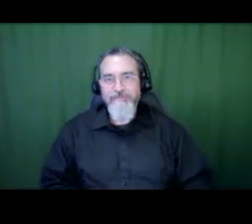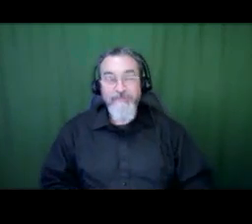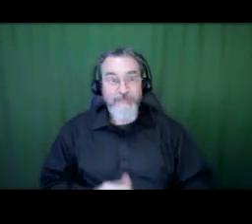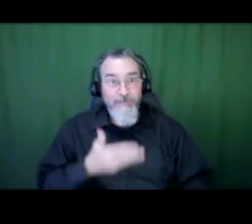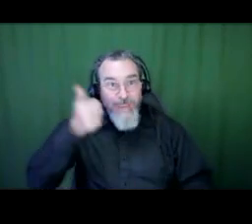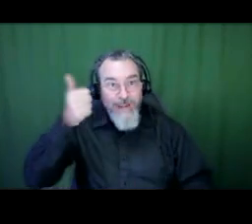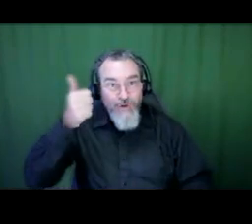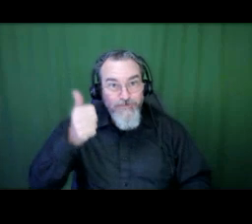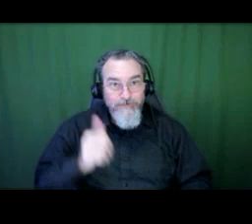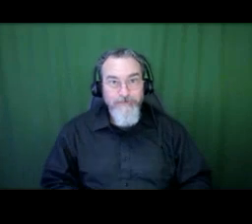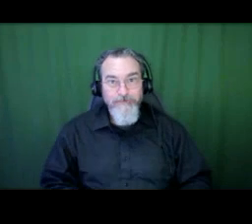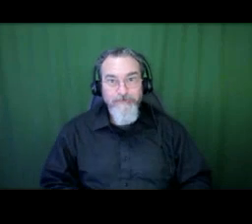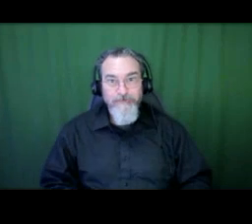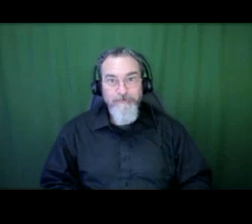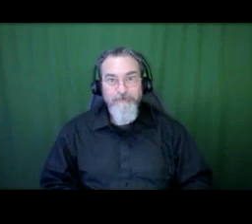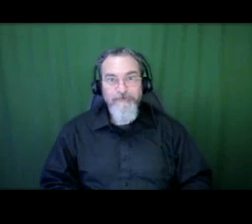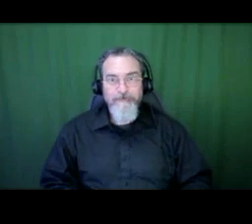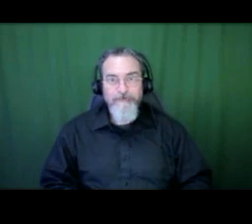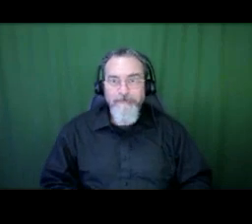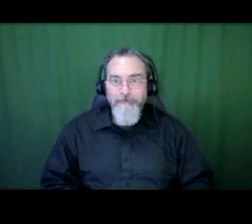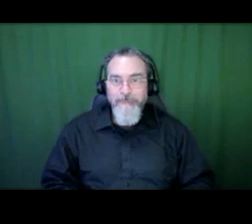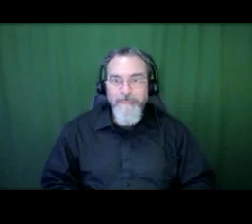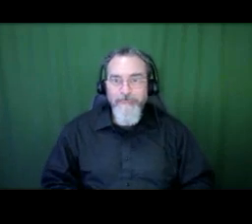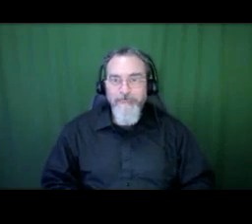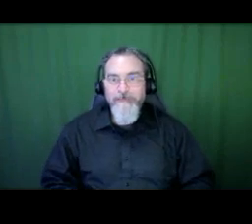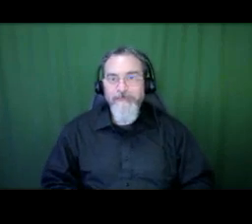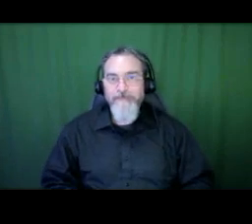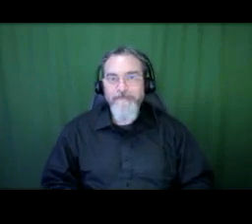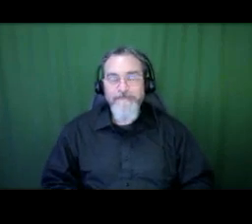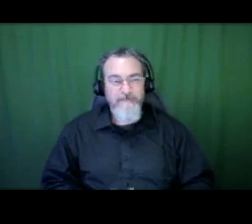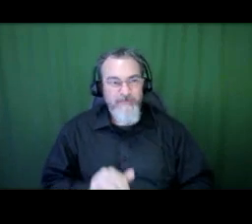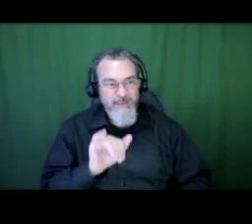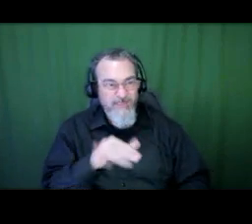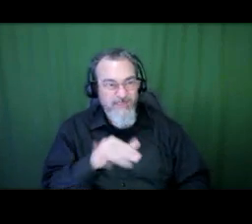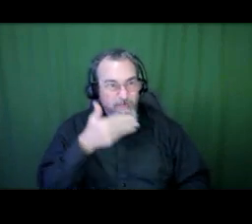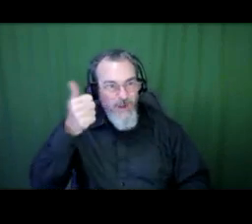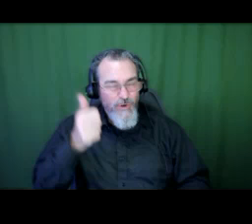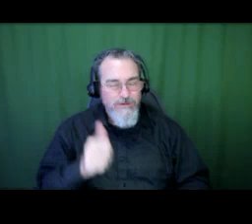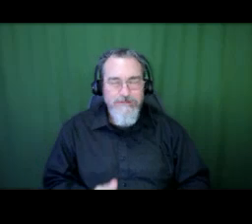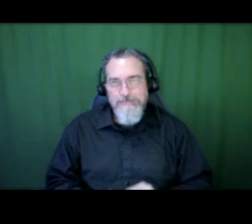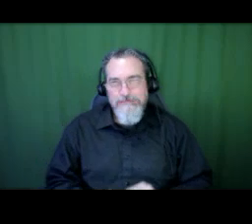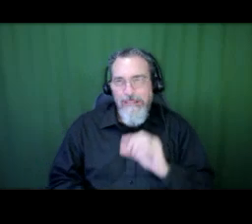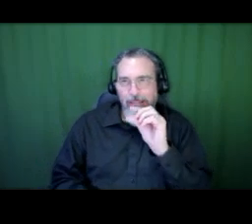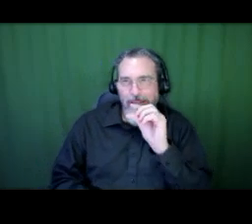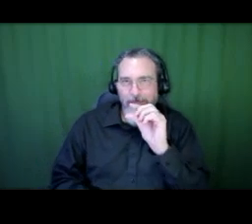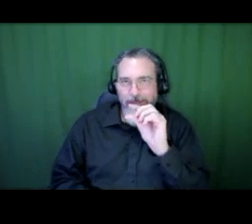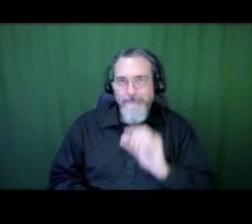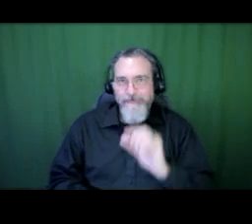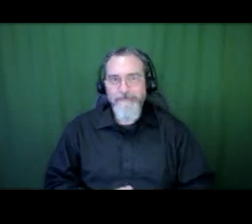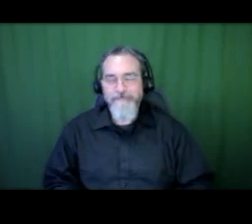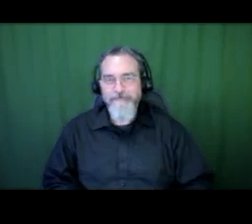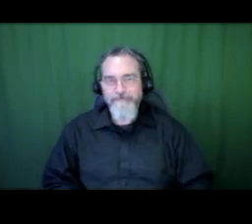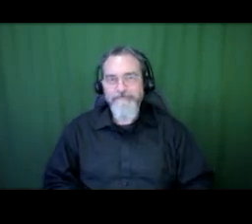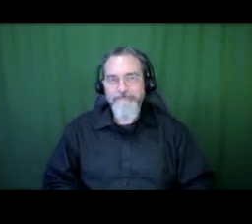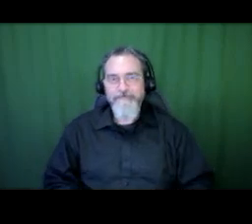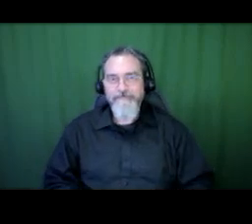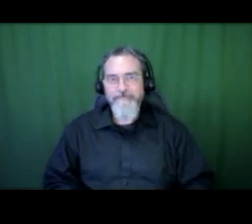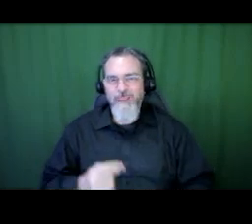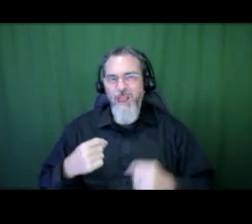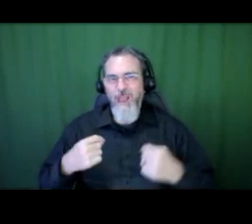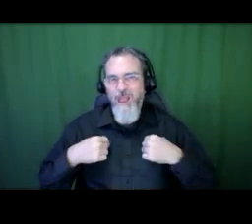better? Try again. Is that better? A little bit better. I'll interject